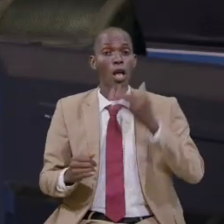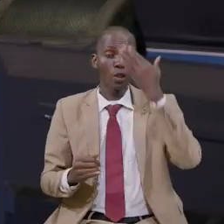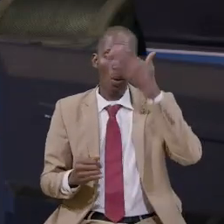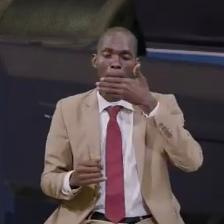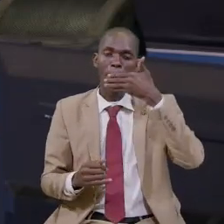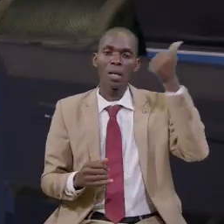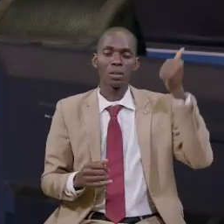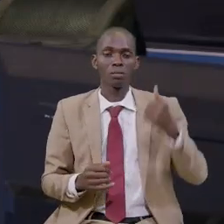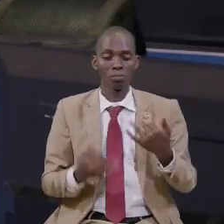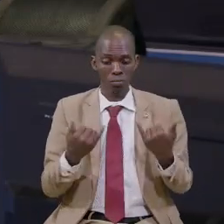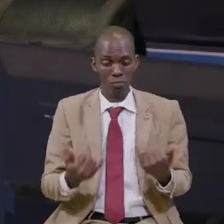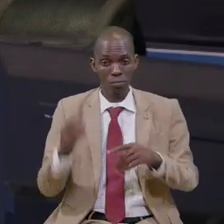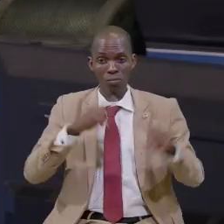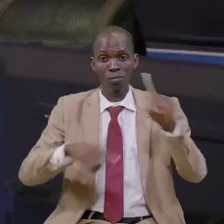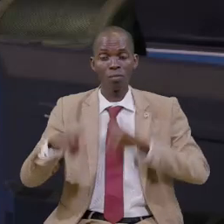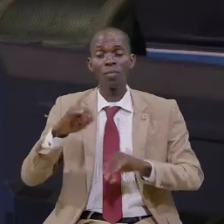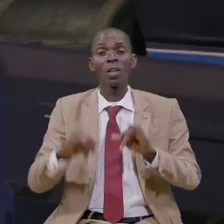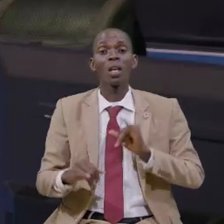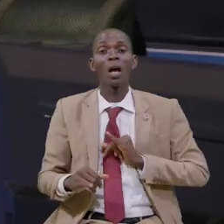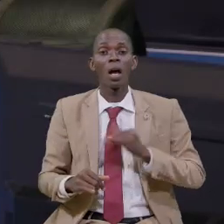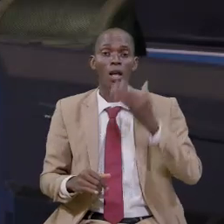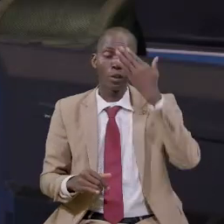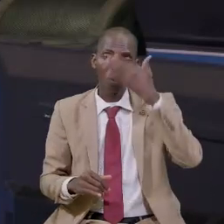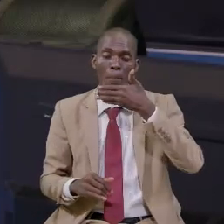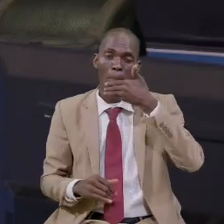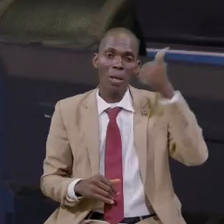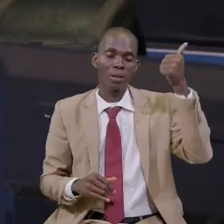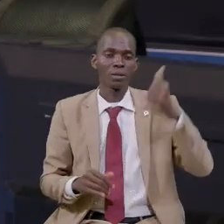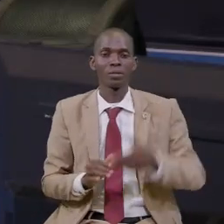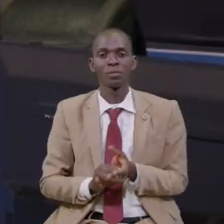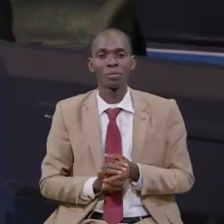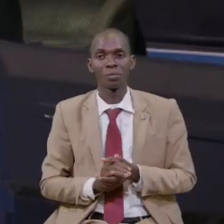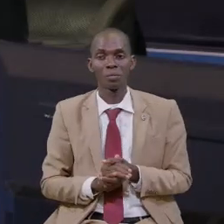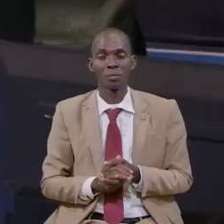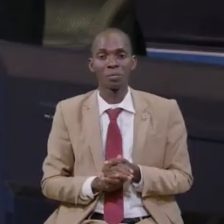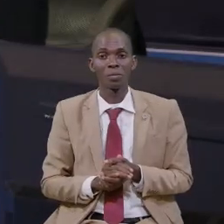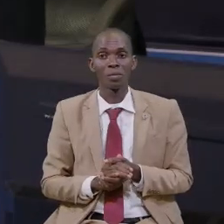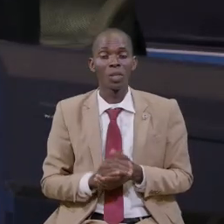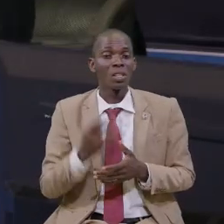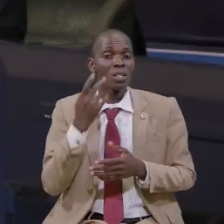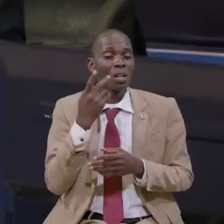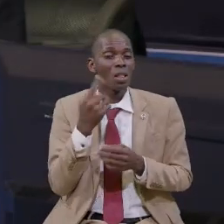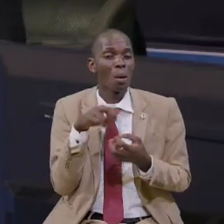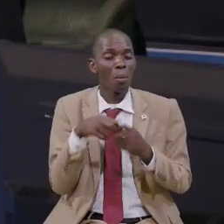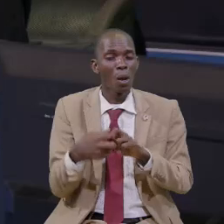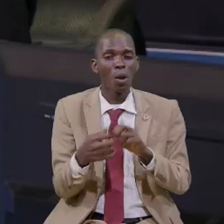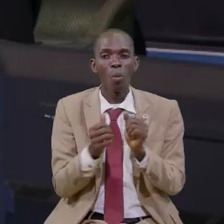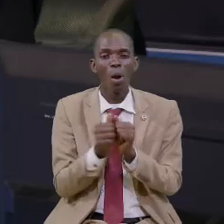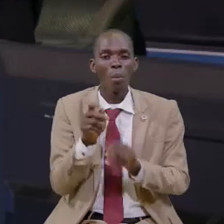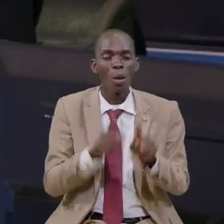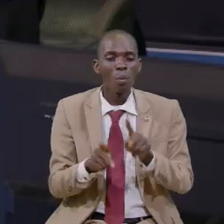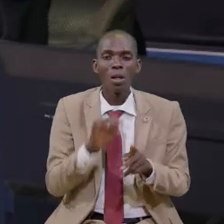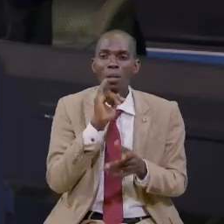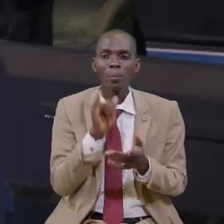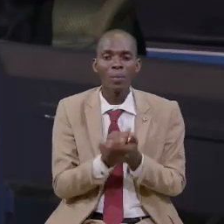I know better. You see, the problem with people, they're not looking at the